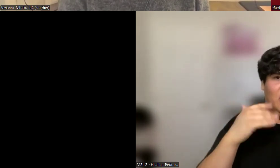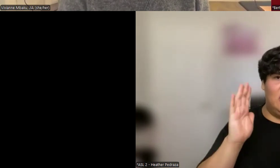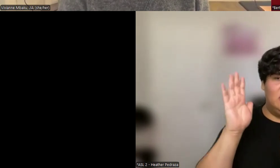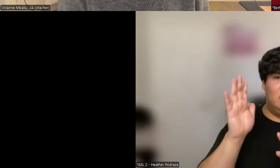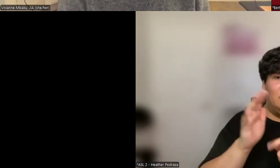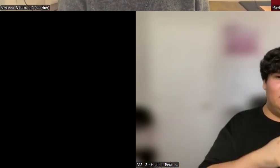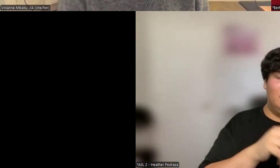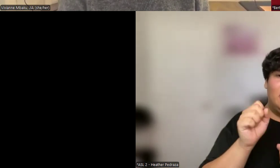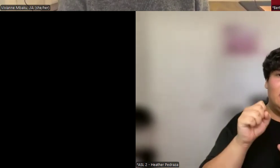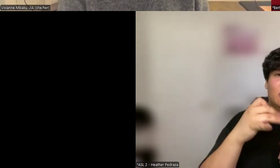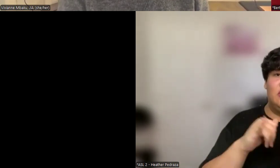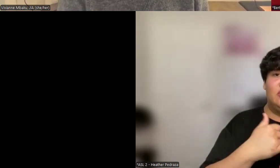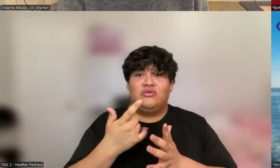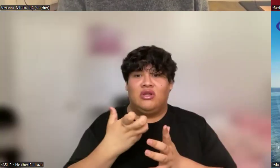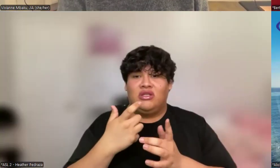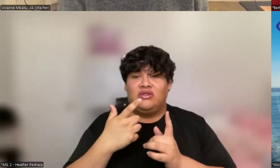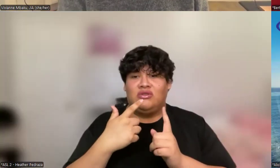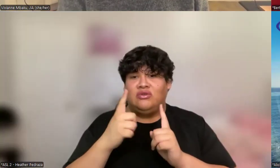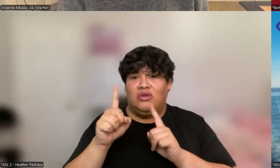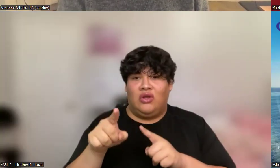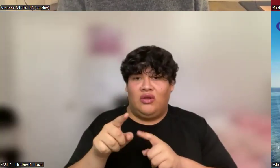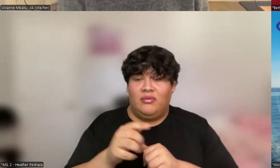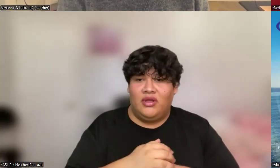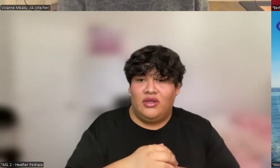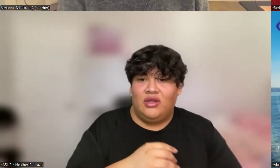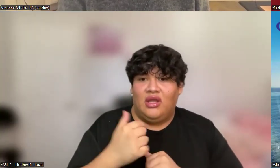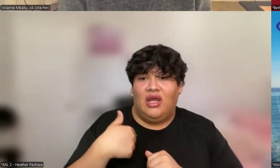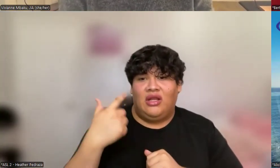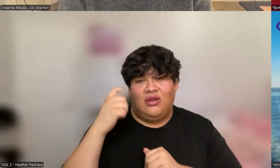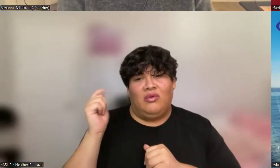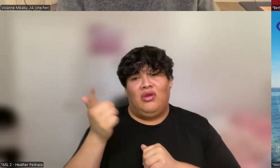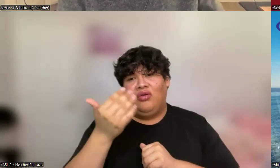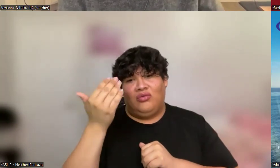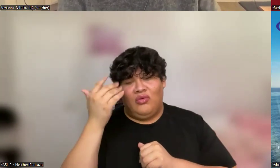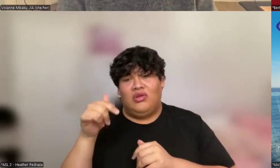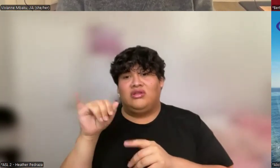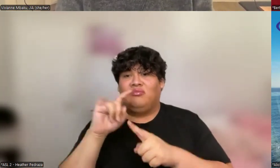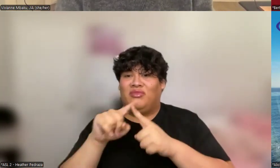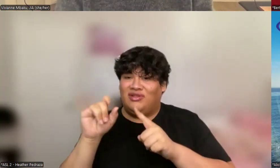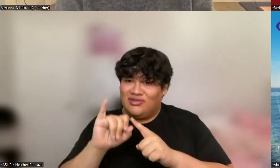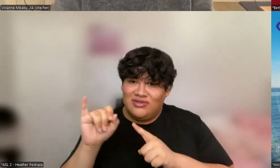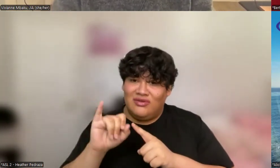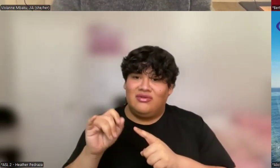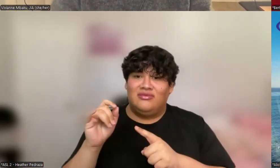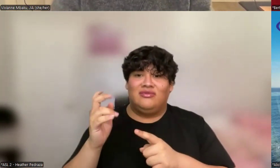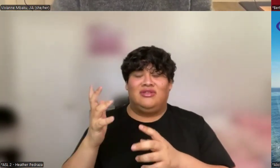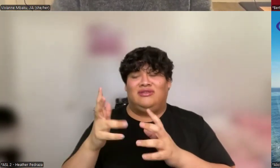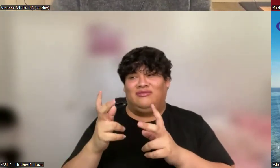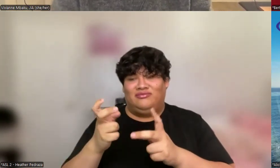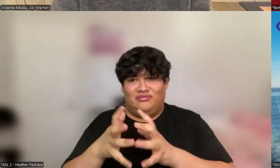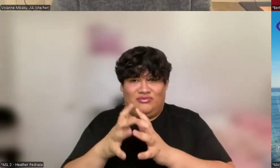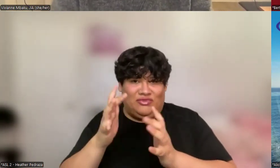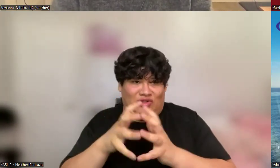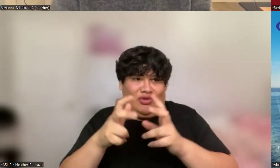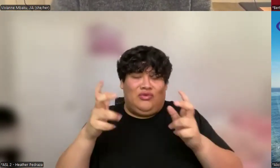to make a couple of comments. I mean, I think we all know this, but insurance does tend to be a huge barrier,